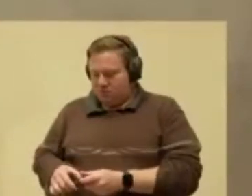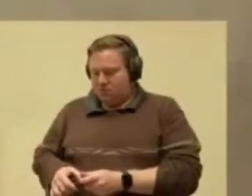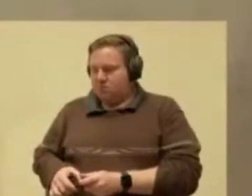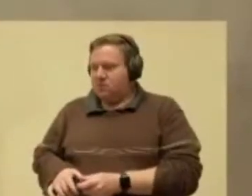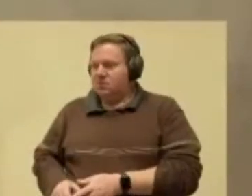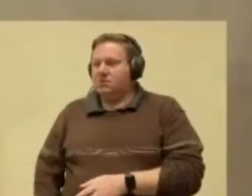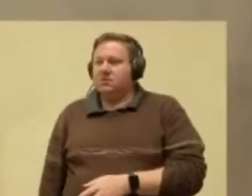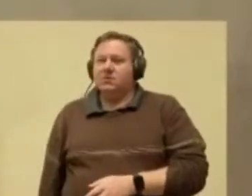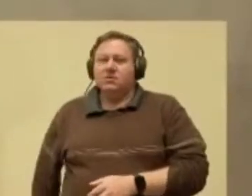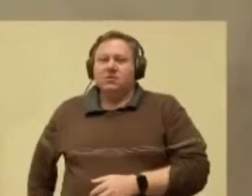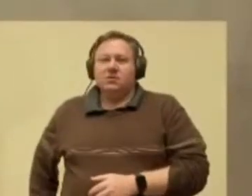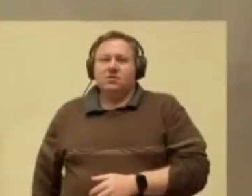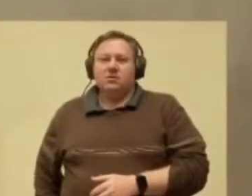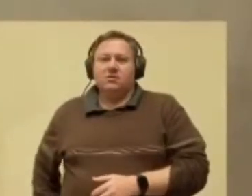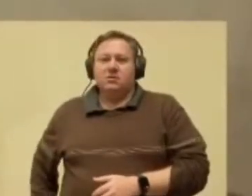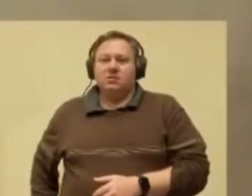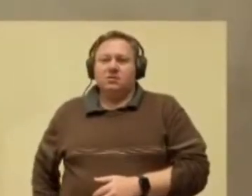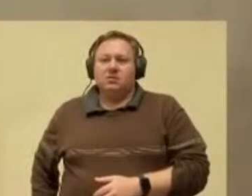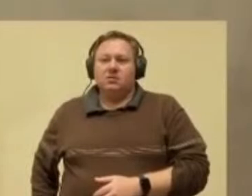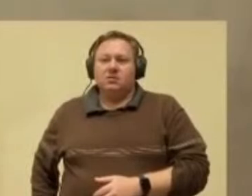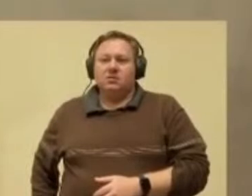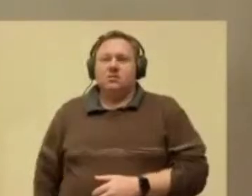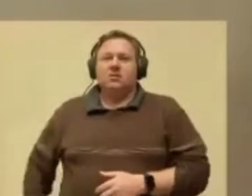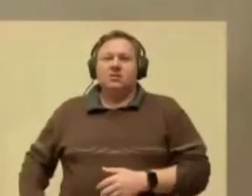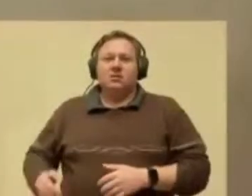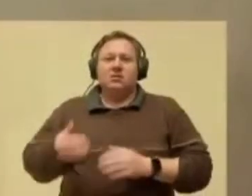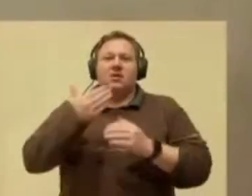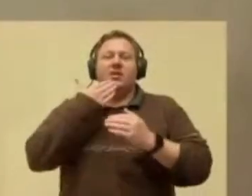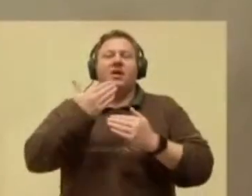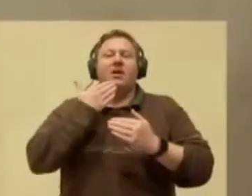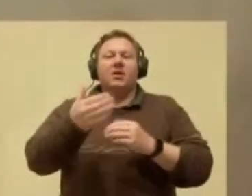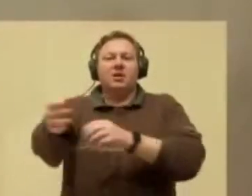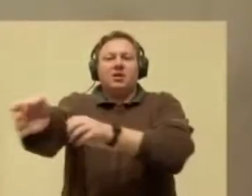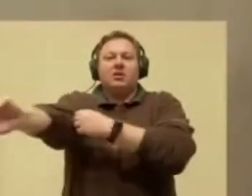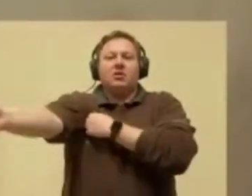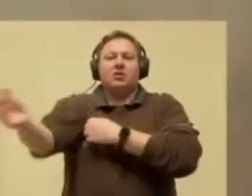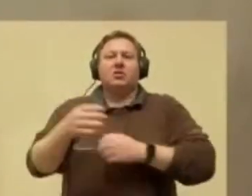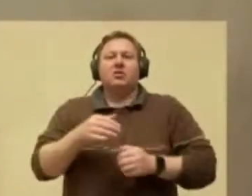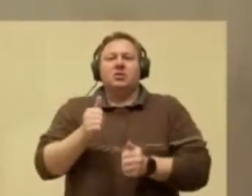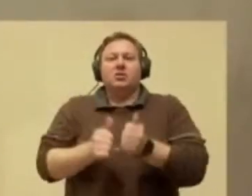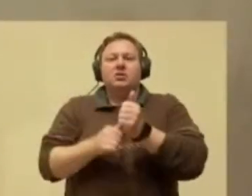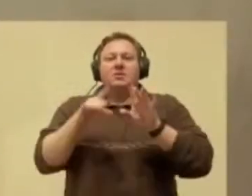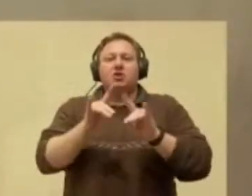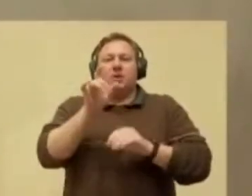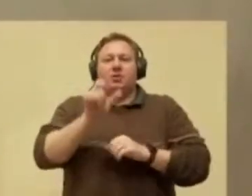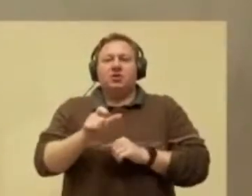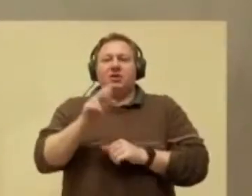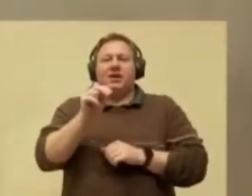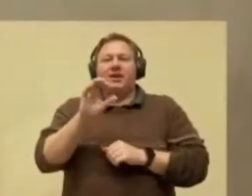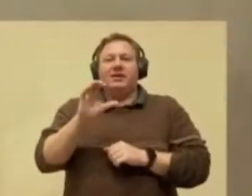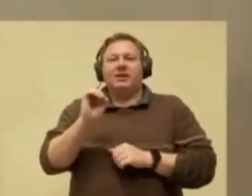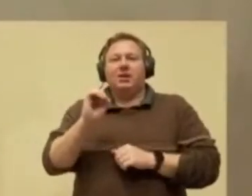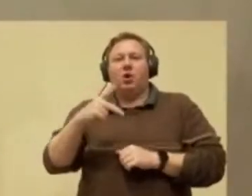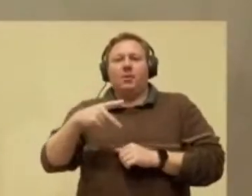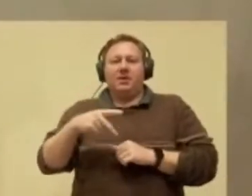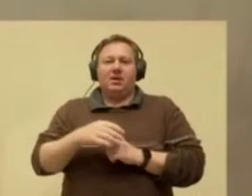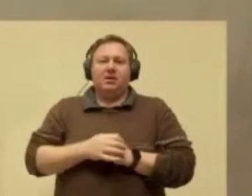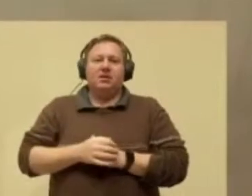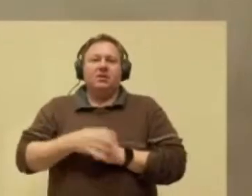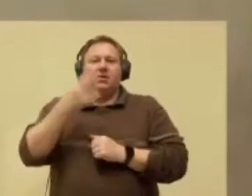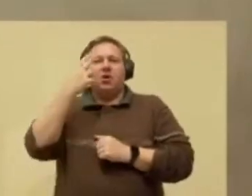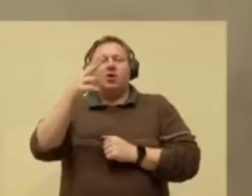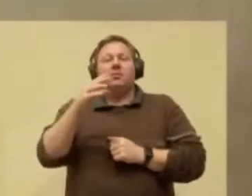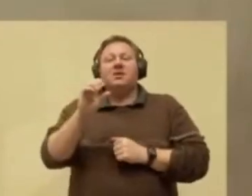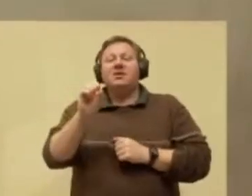thank you very much the deputy chairperson of the national council of provinces honorable silvia luke